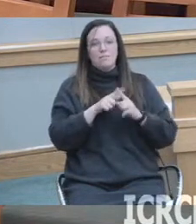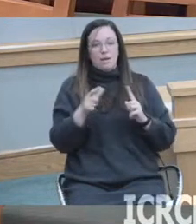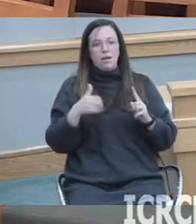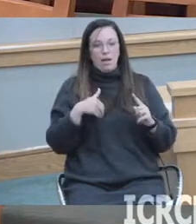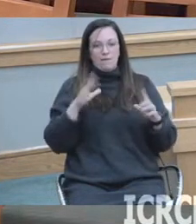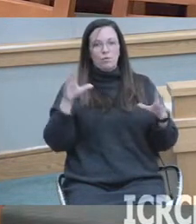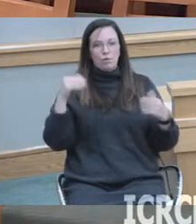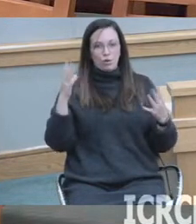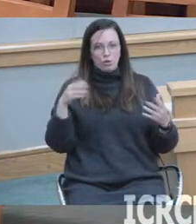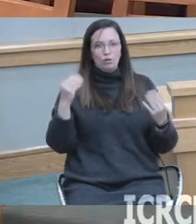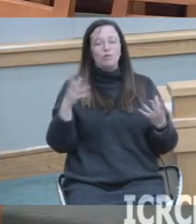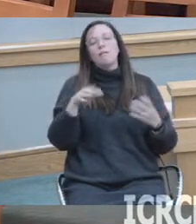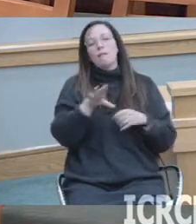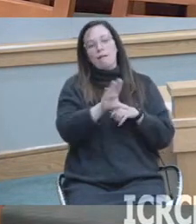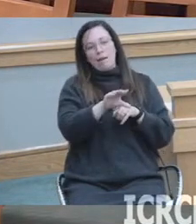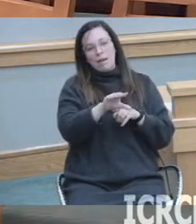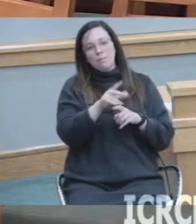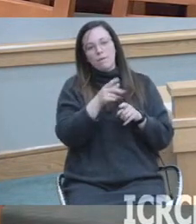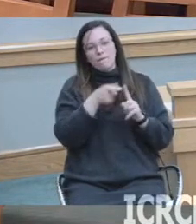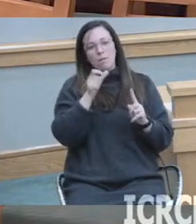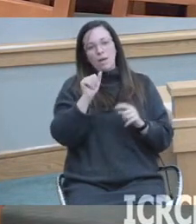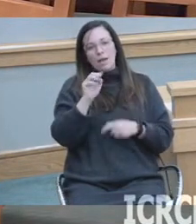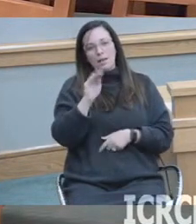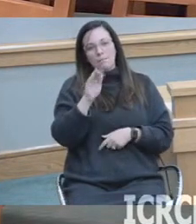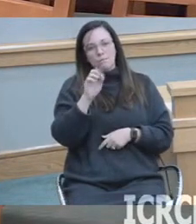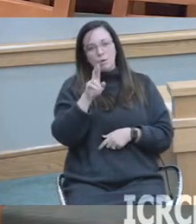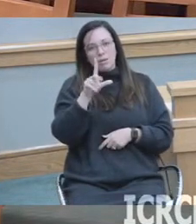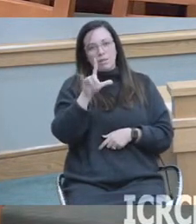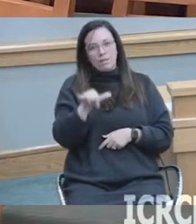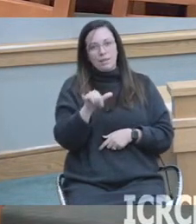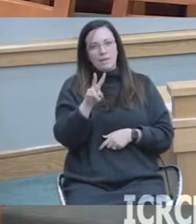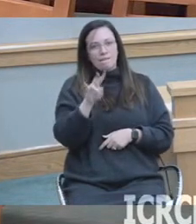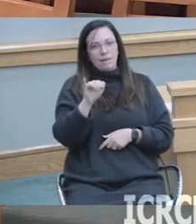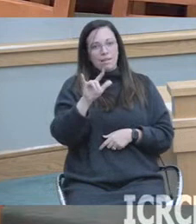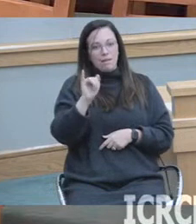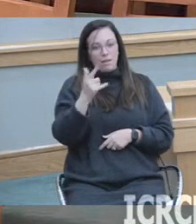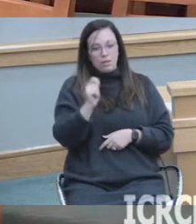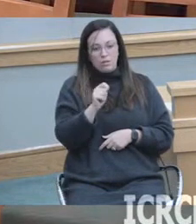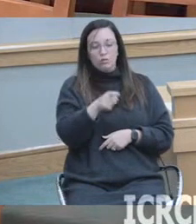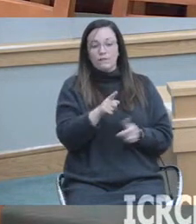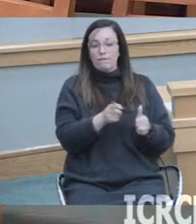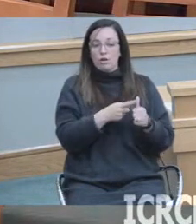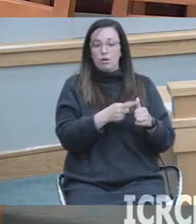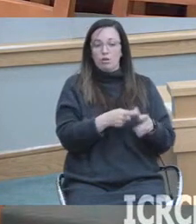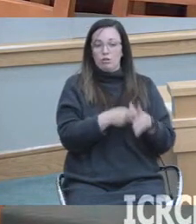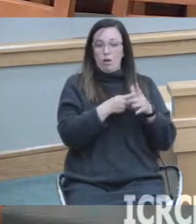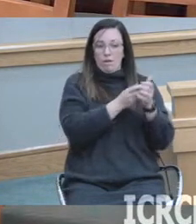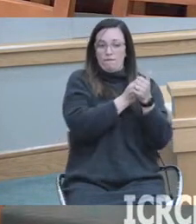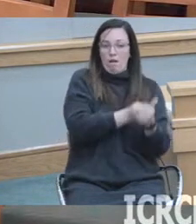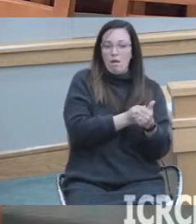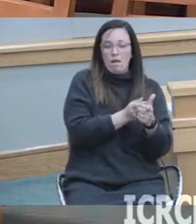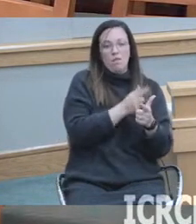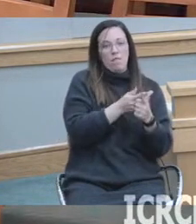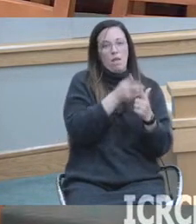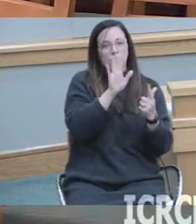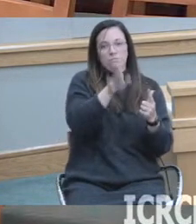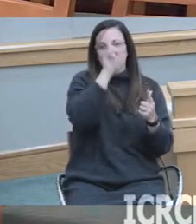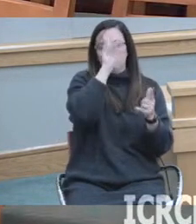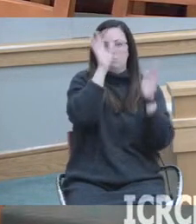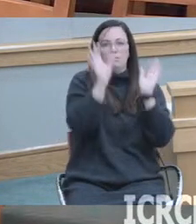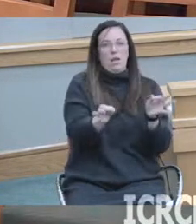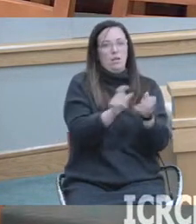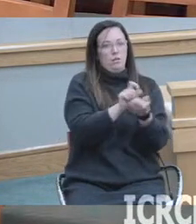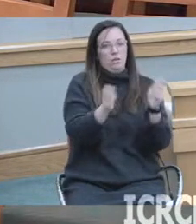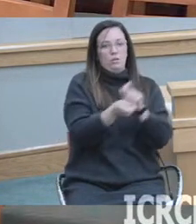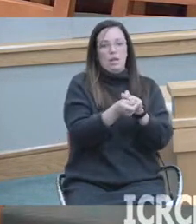Amberley Village that I have seen. The suspect had originally started to comply with officers, but then, for whatever reason, changed his mind and